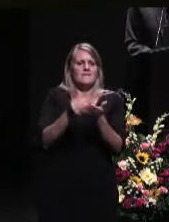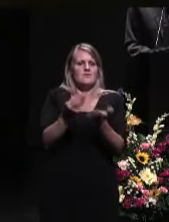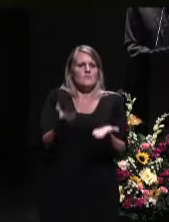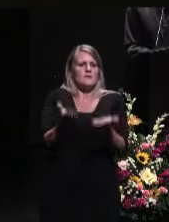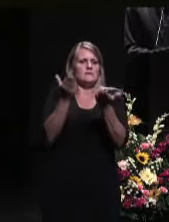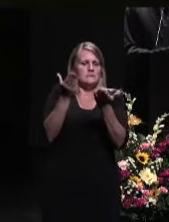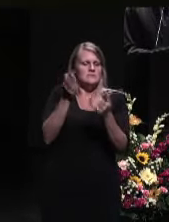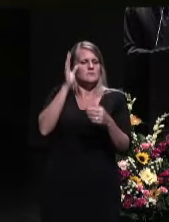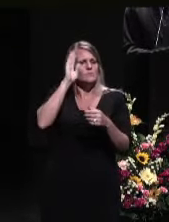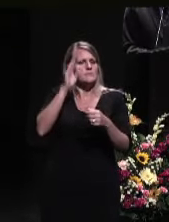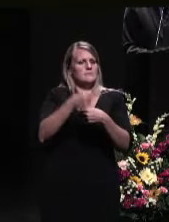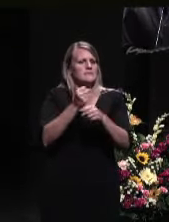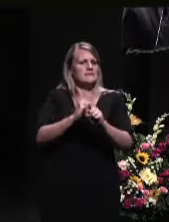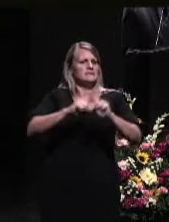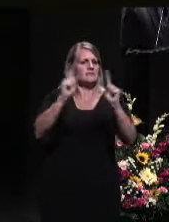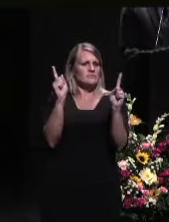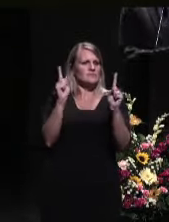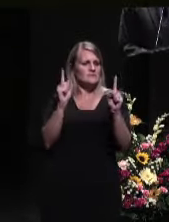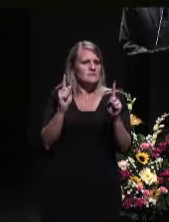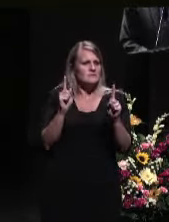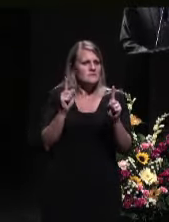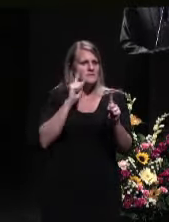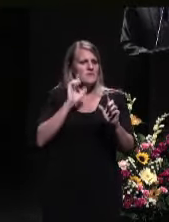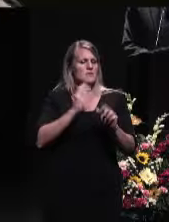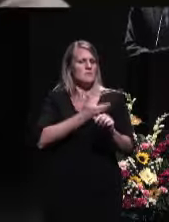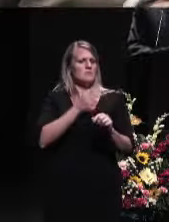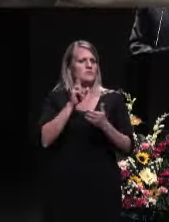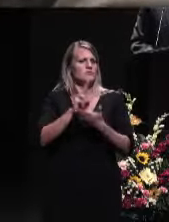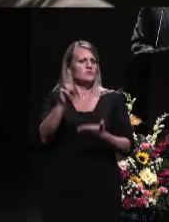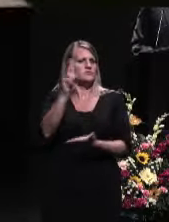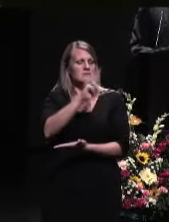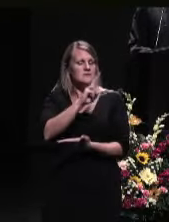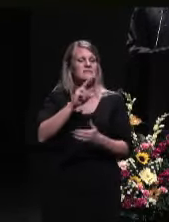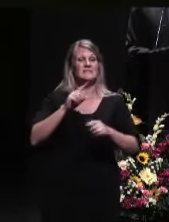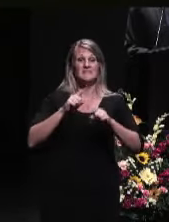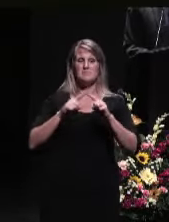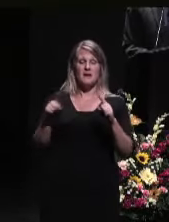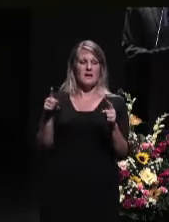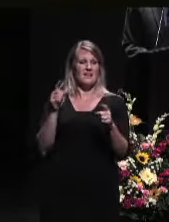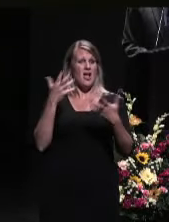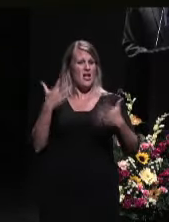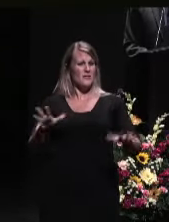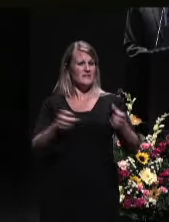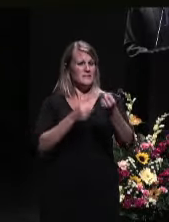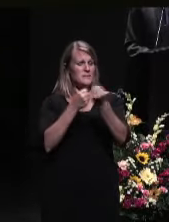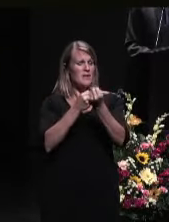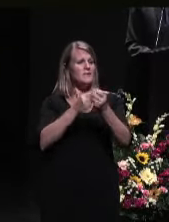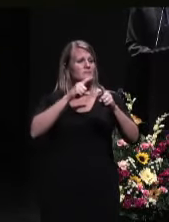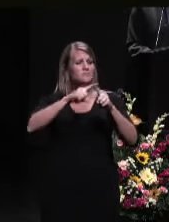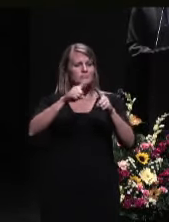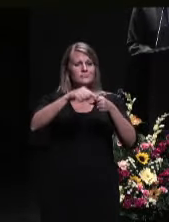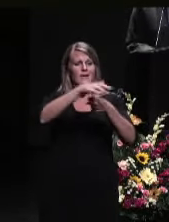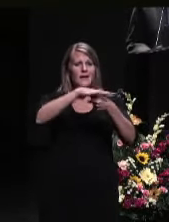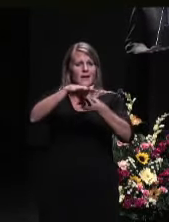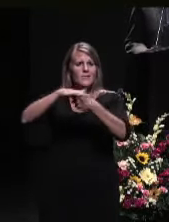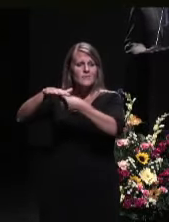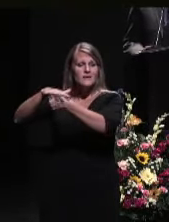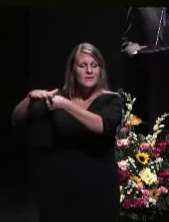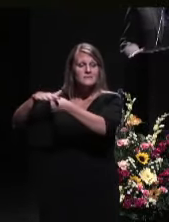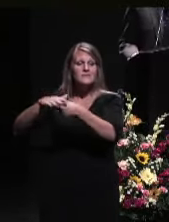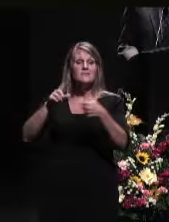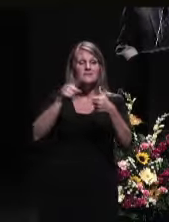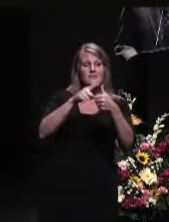very briefly right now that this campaign has supported a number of areas, namely, first and